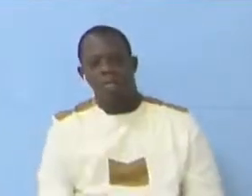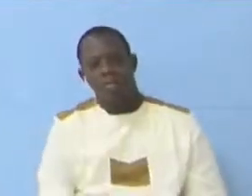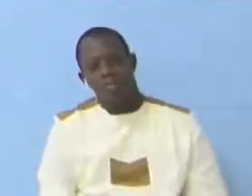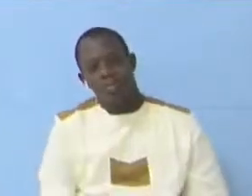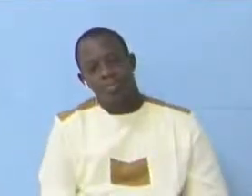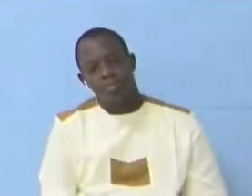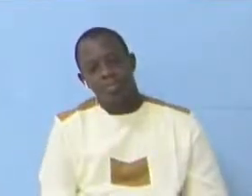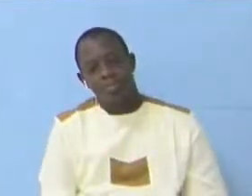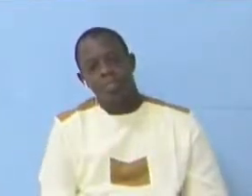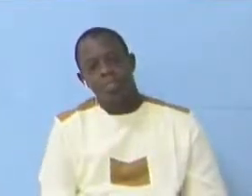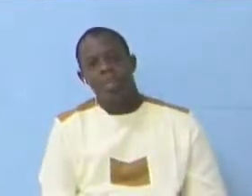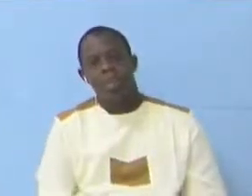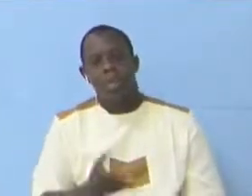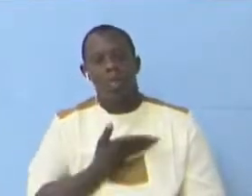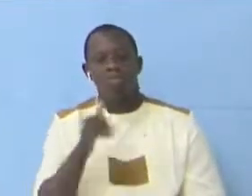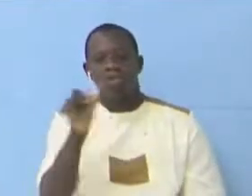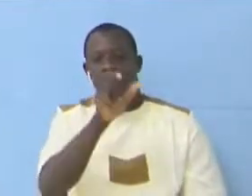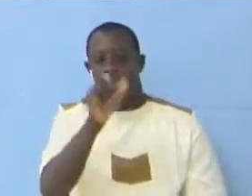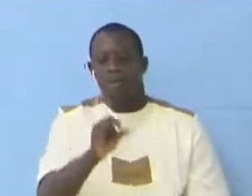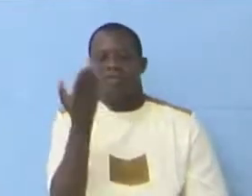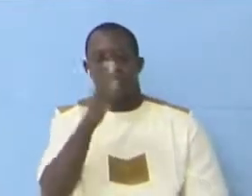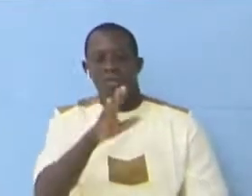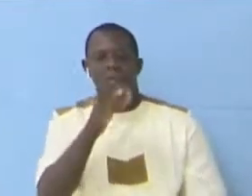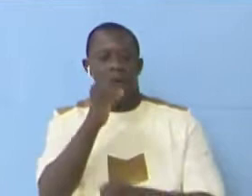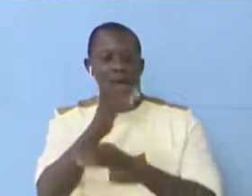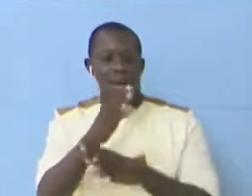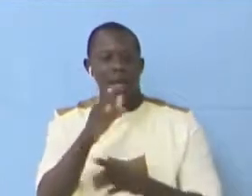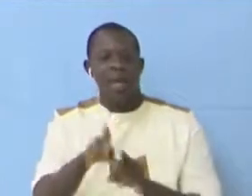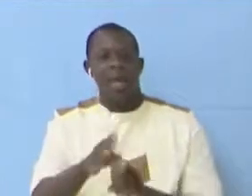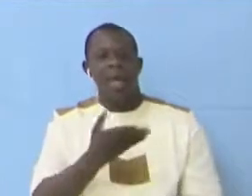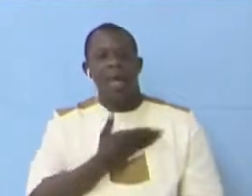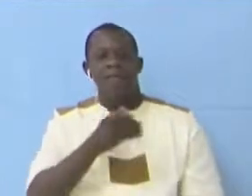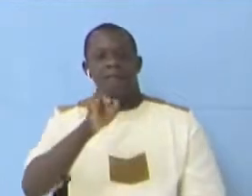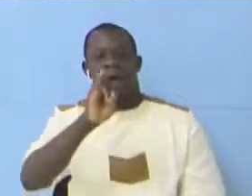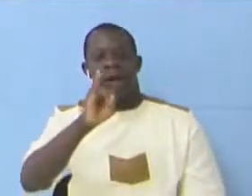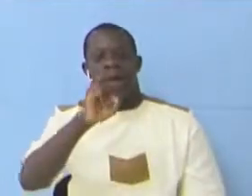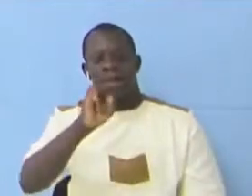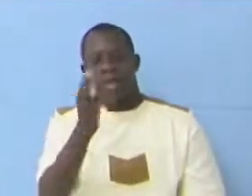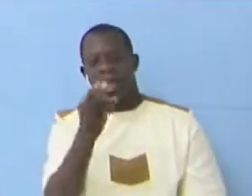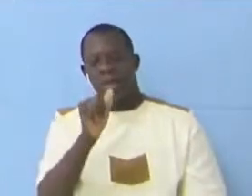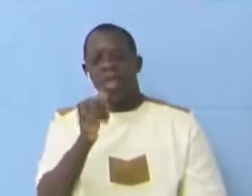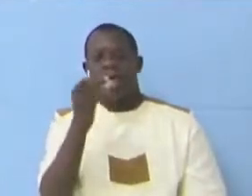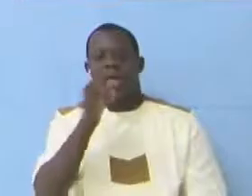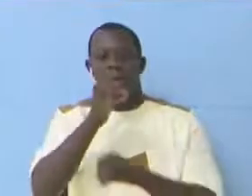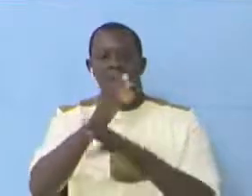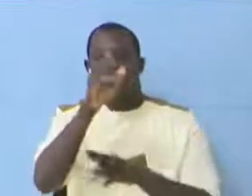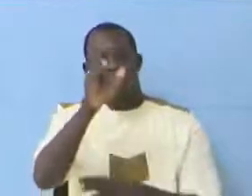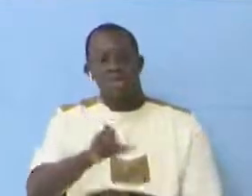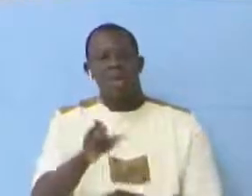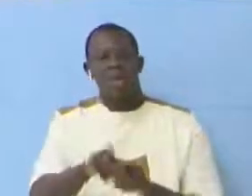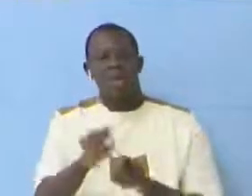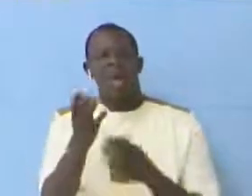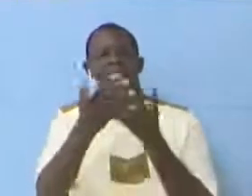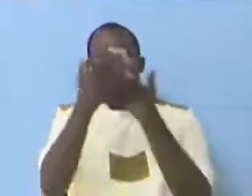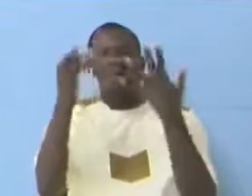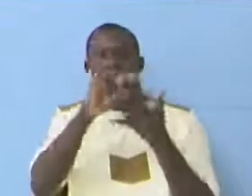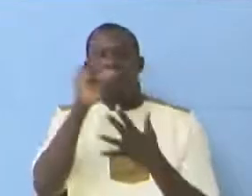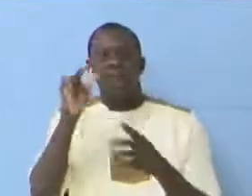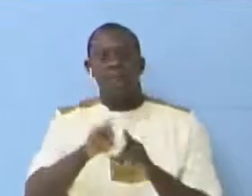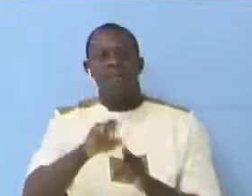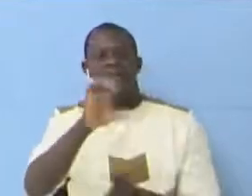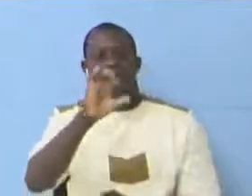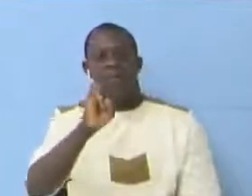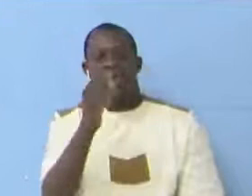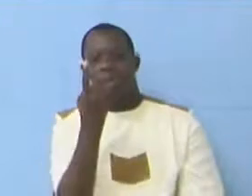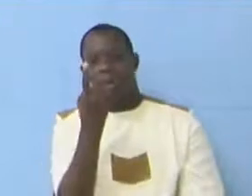Manila Alpha, Ghanaian. Isaac K. Amo, Ghanaian. How many names? 51. Mr.